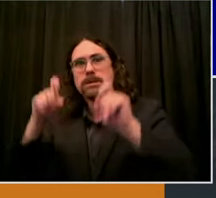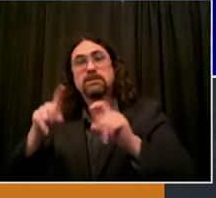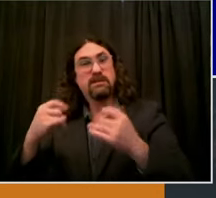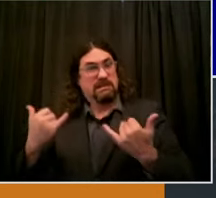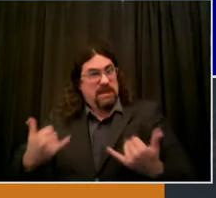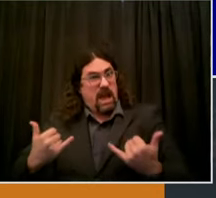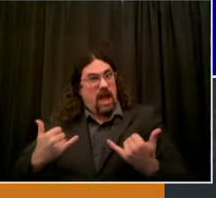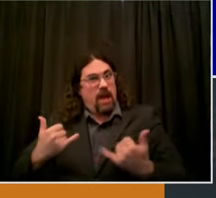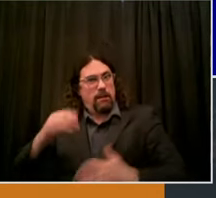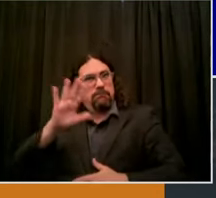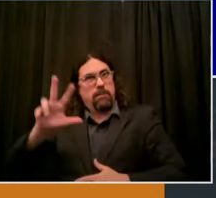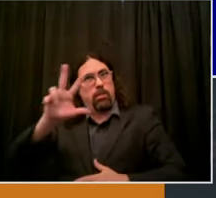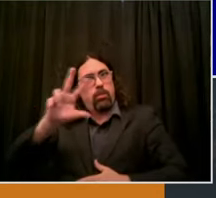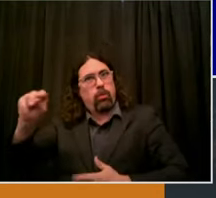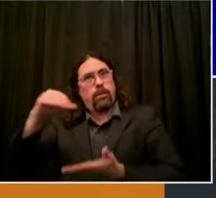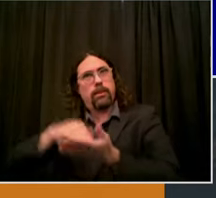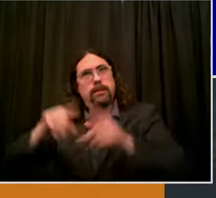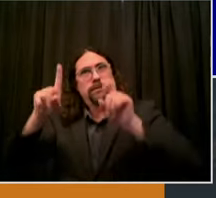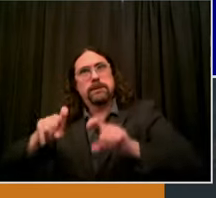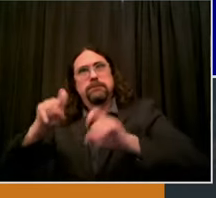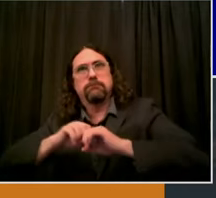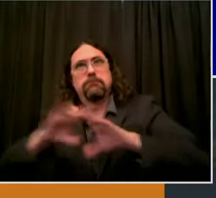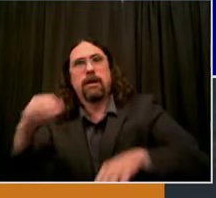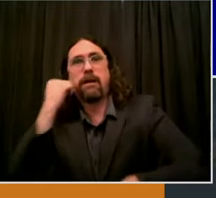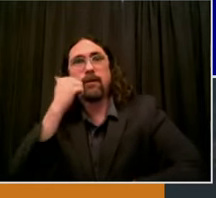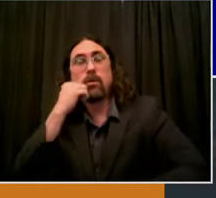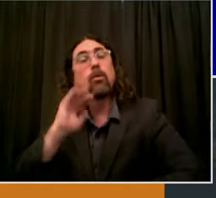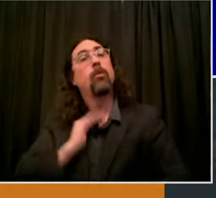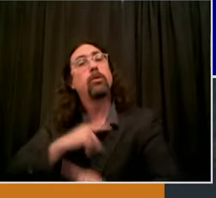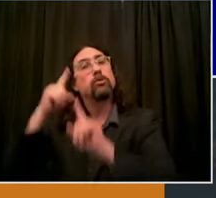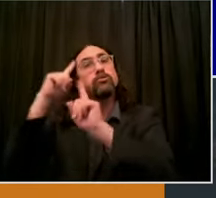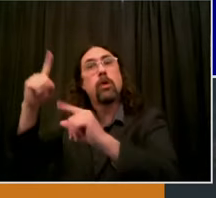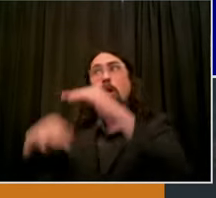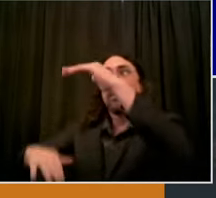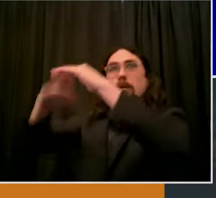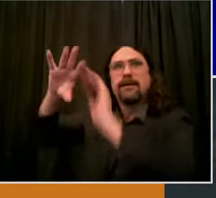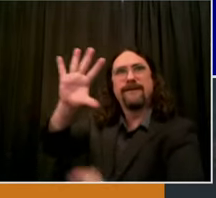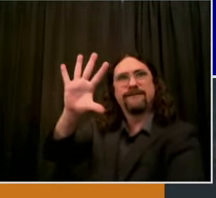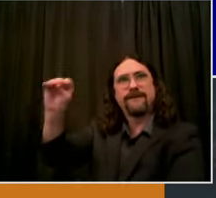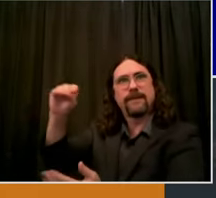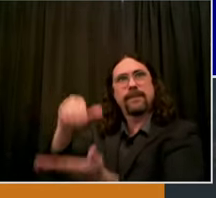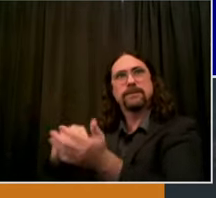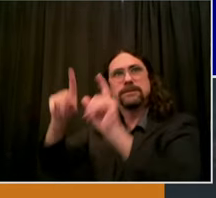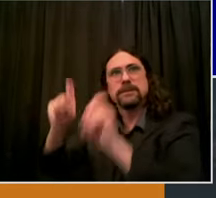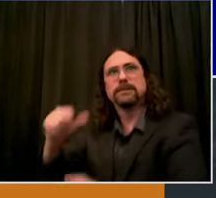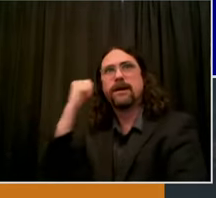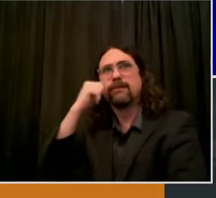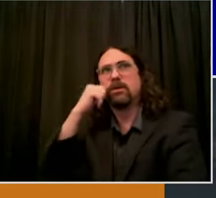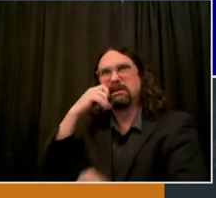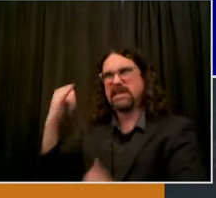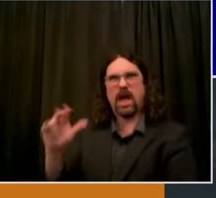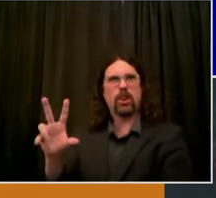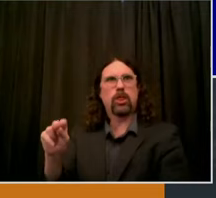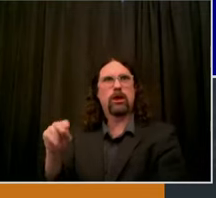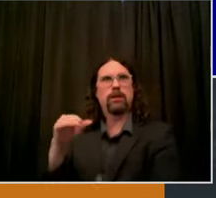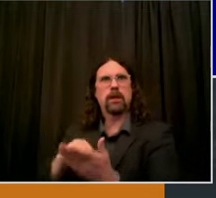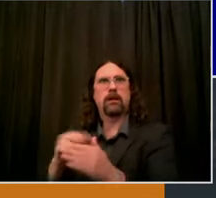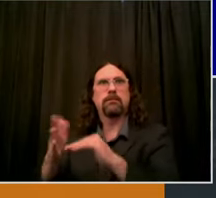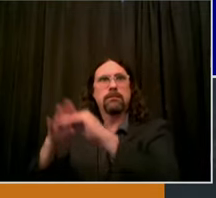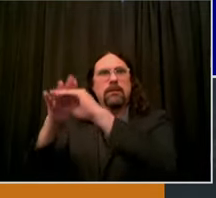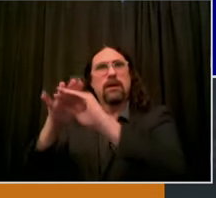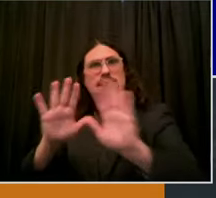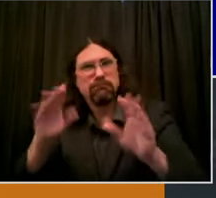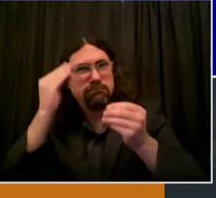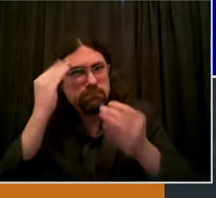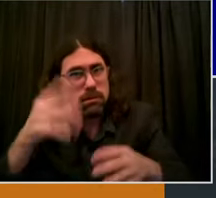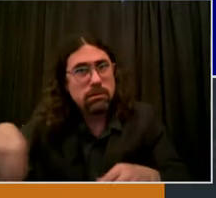keep growing from then. But here's the bottom line. Testing is free. I want every New Yorker to understand it. Your testing will